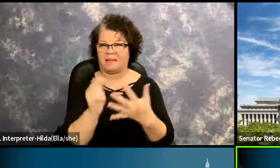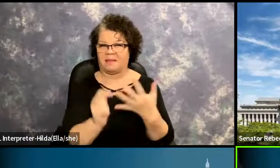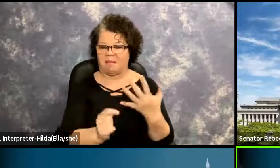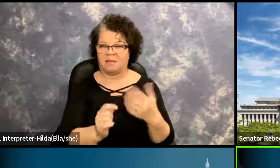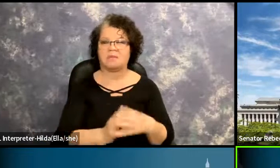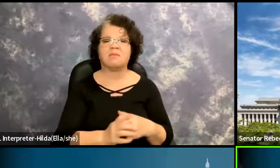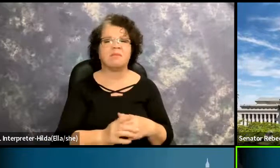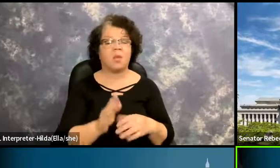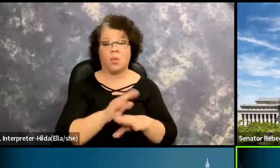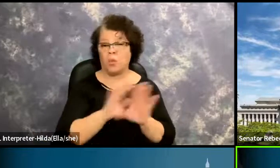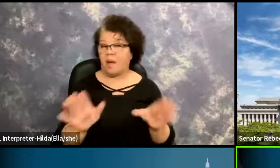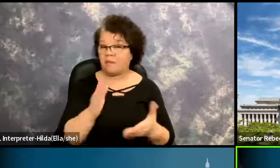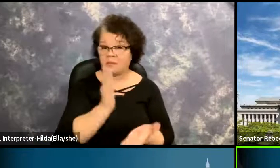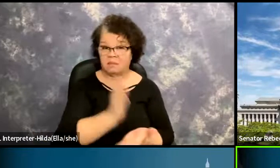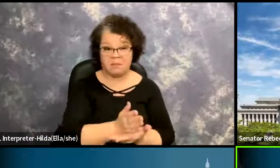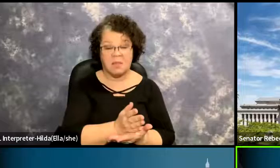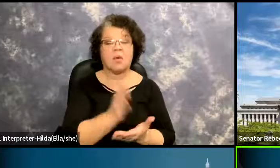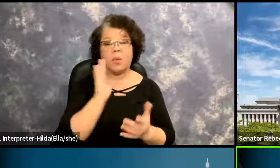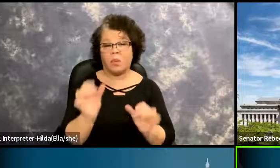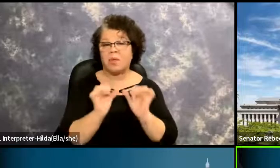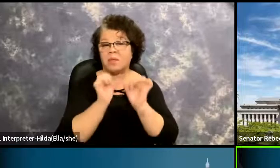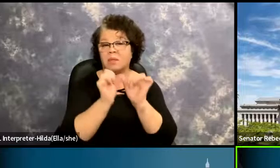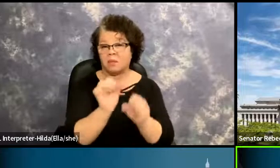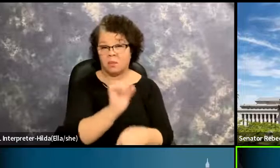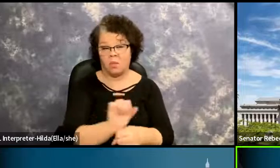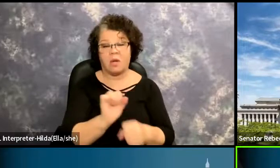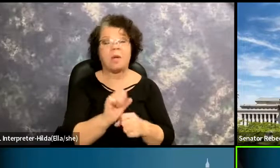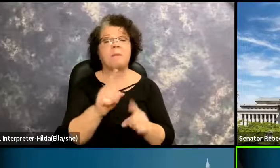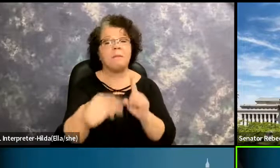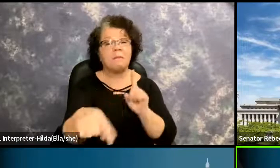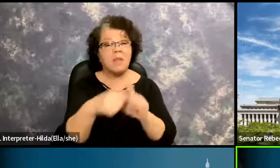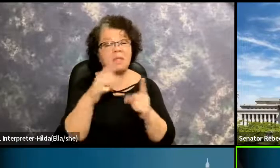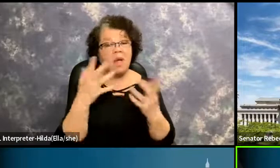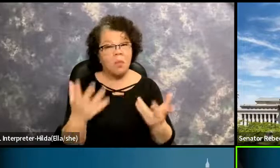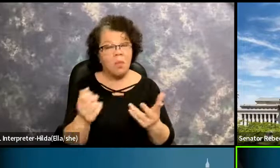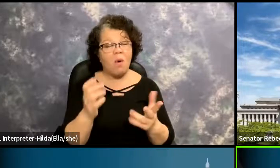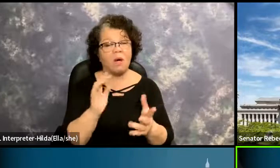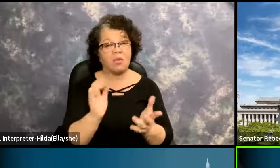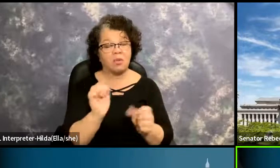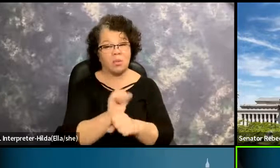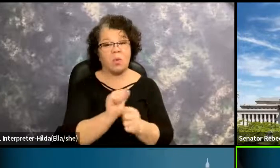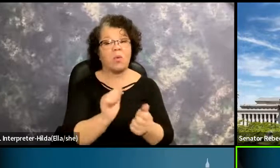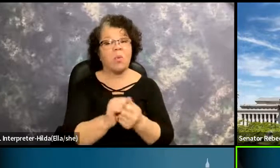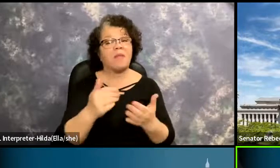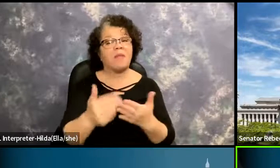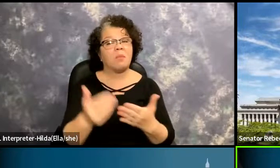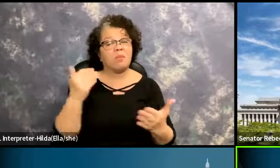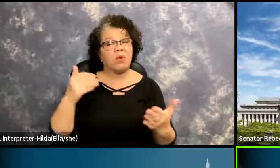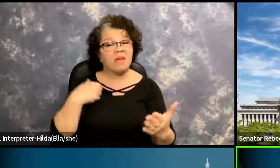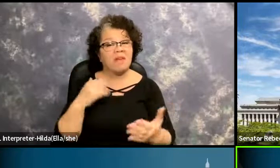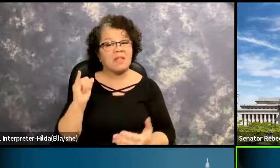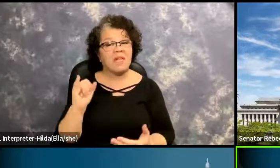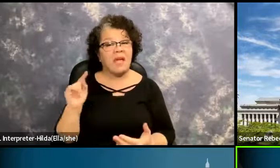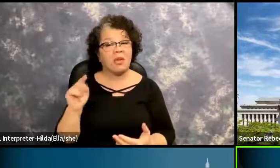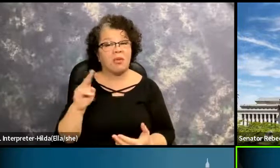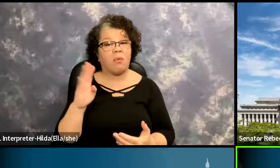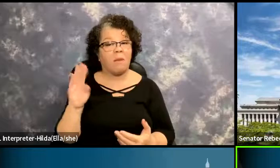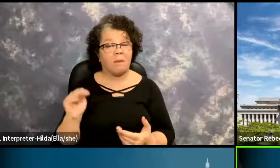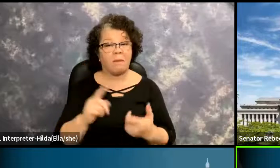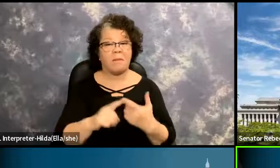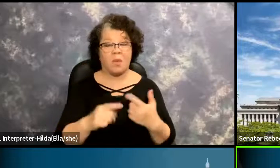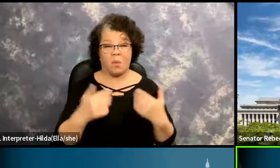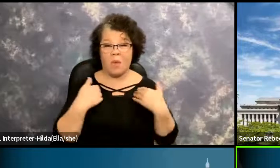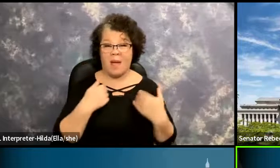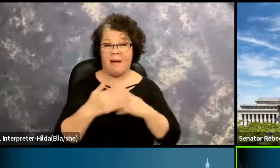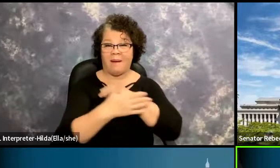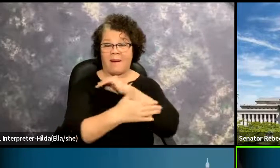keep working through interim. And I do want to acknowledge the work with community. With the previous interim, we met with county auditors,